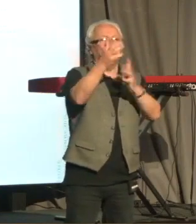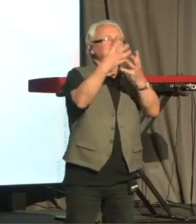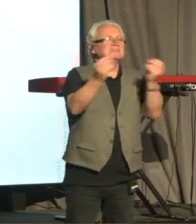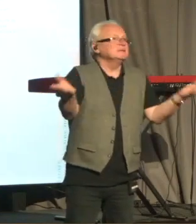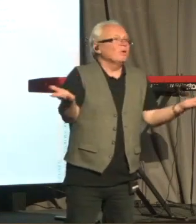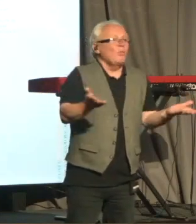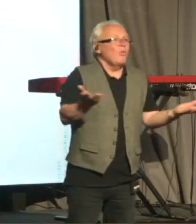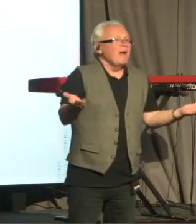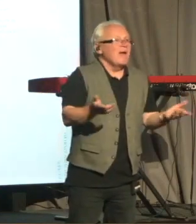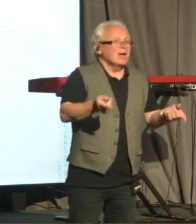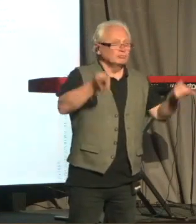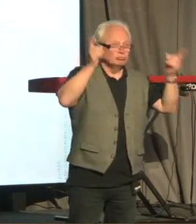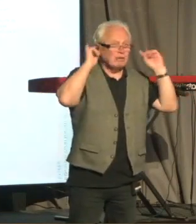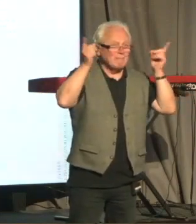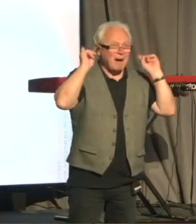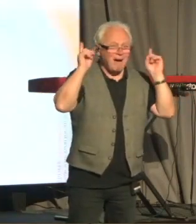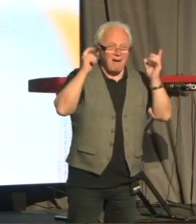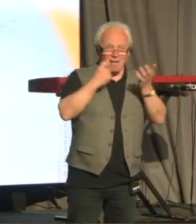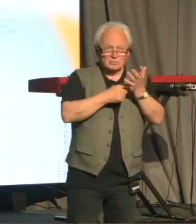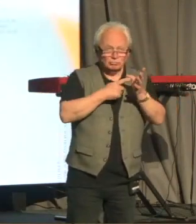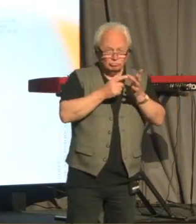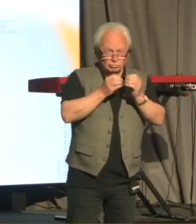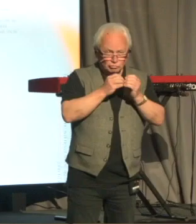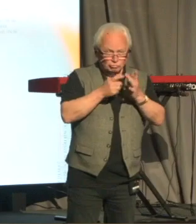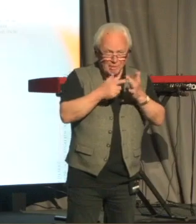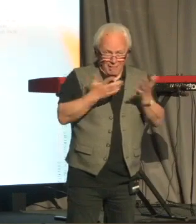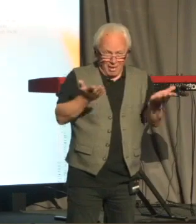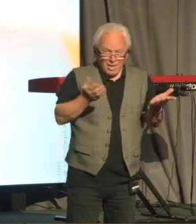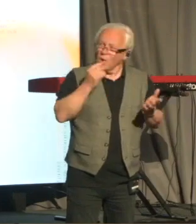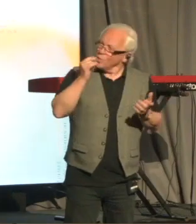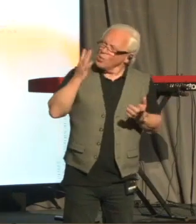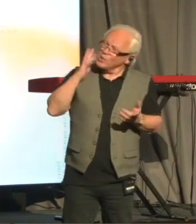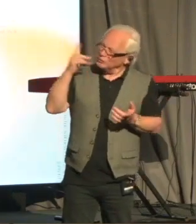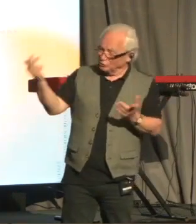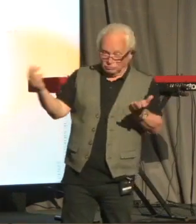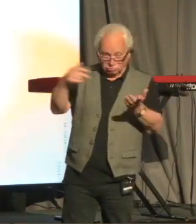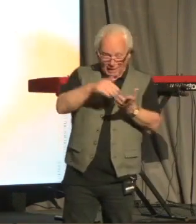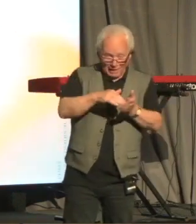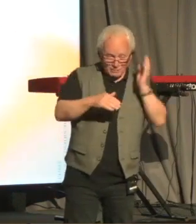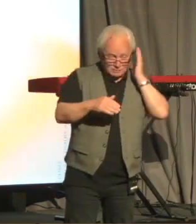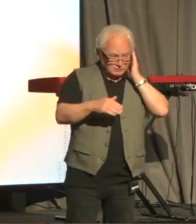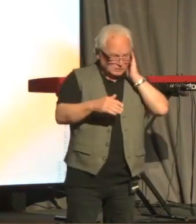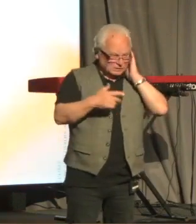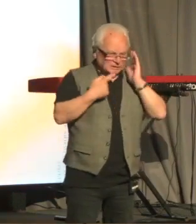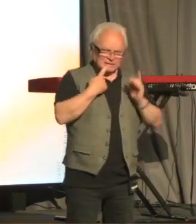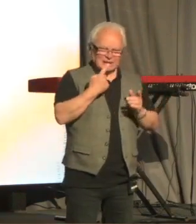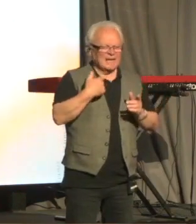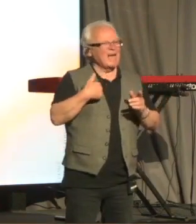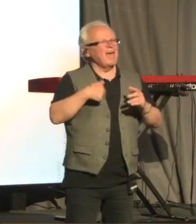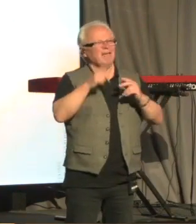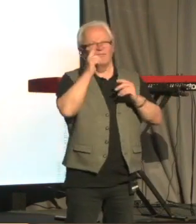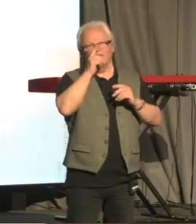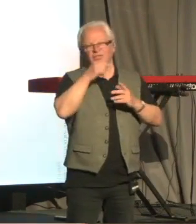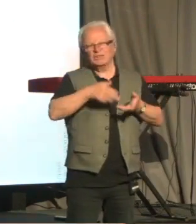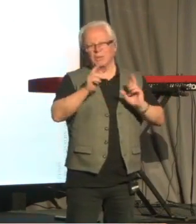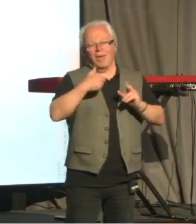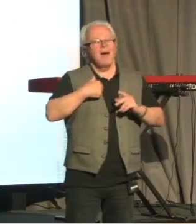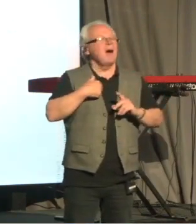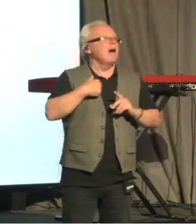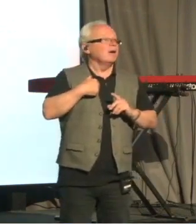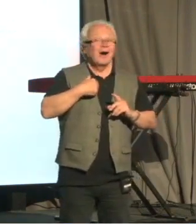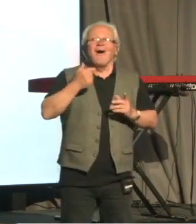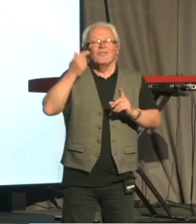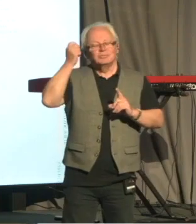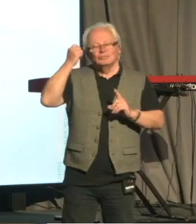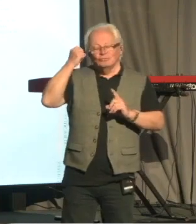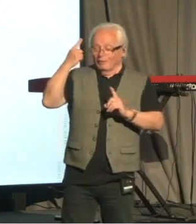Rabbi, when did you get here? But it's almost like they're saying it in this awkward way because they realize and they're